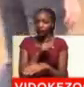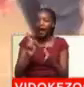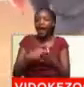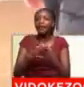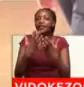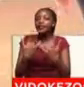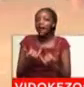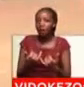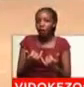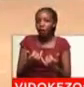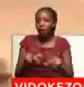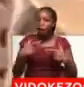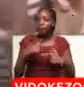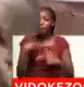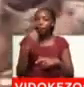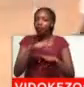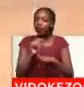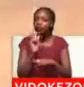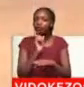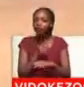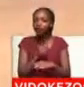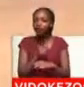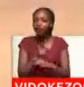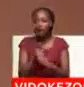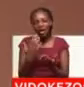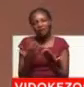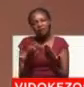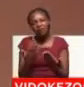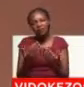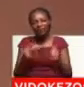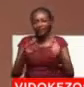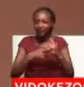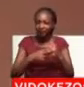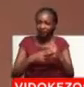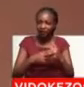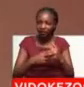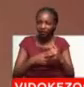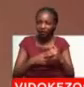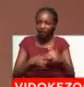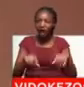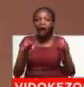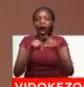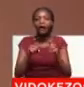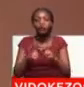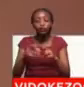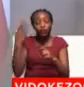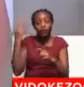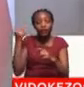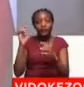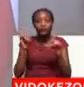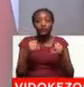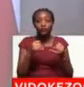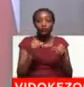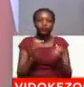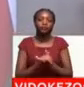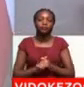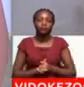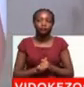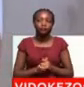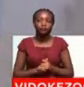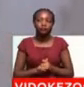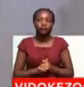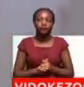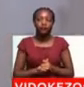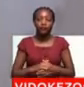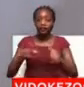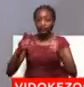sasa, idadi ya watu ambao wamepatikana na virusi vya corona ni 7 kulingana na habari za hapo awali. 6